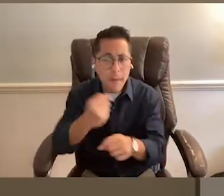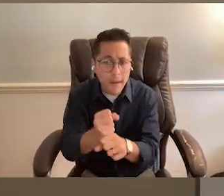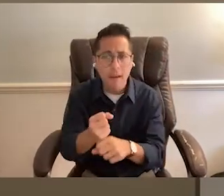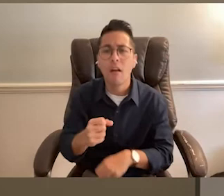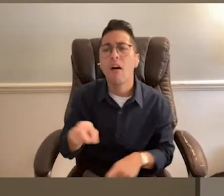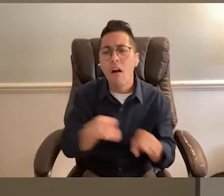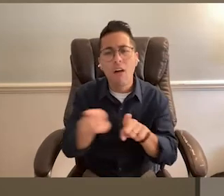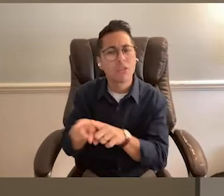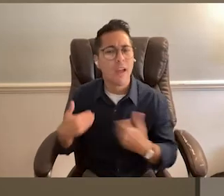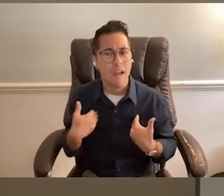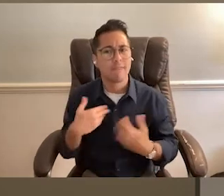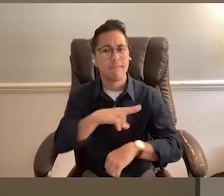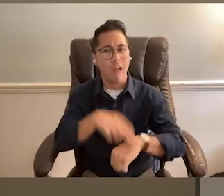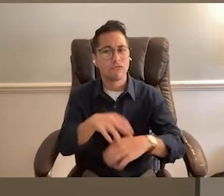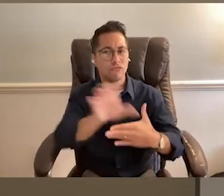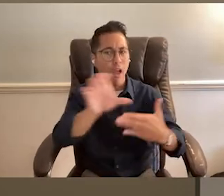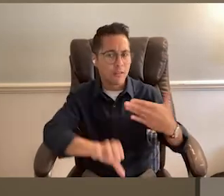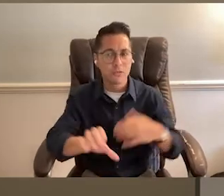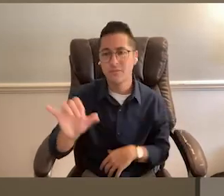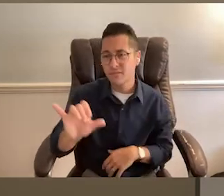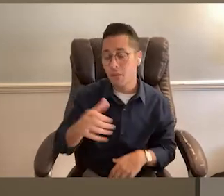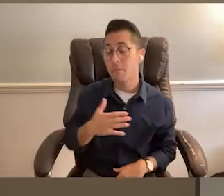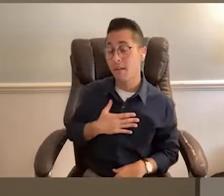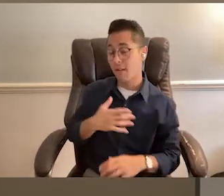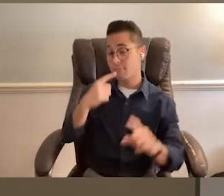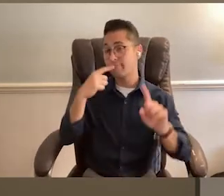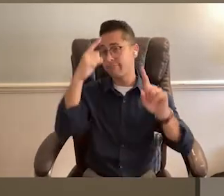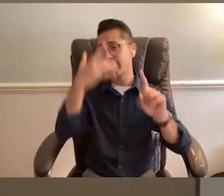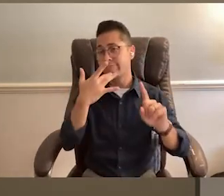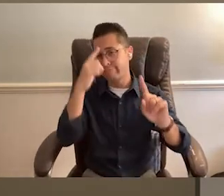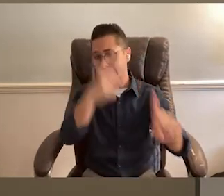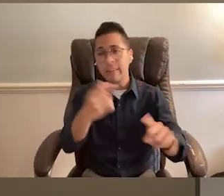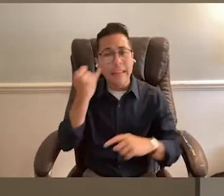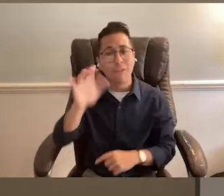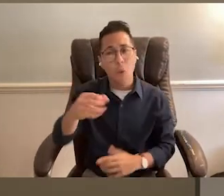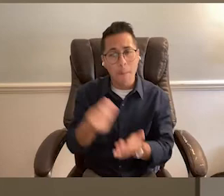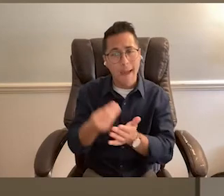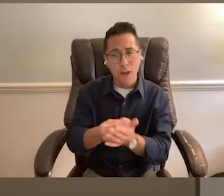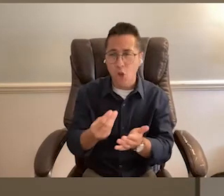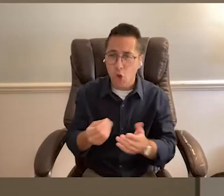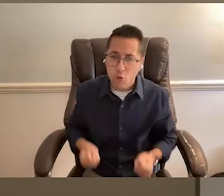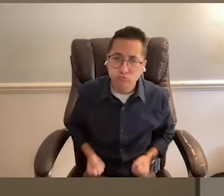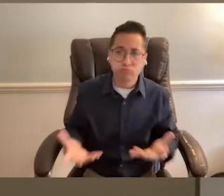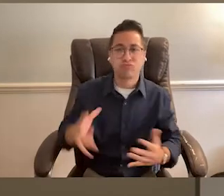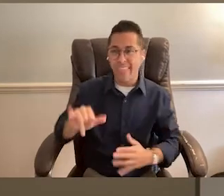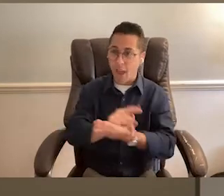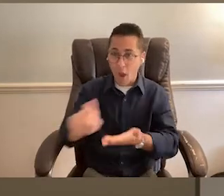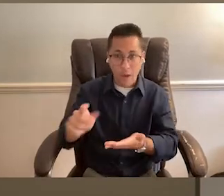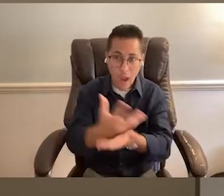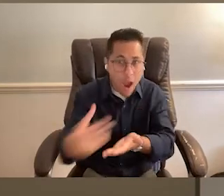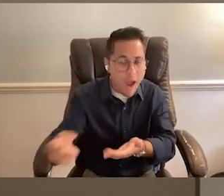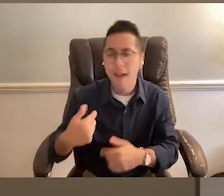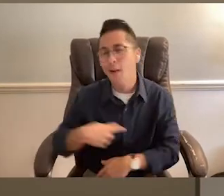30 students every semester, and every semester they get to choose their classes. They get to choose what they want to learn, what they want to focus on that